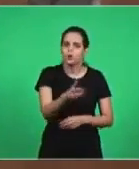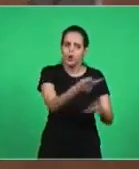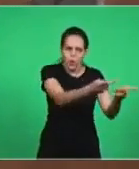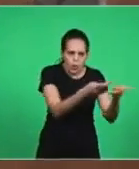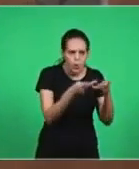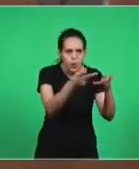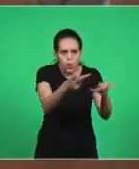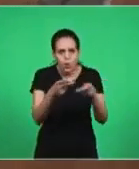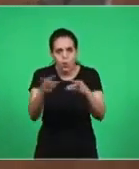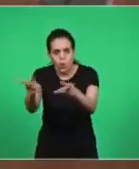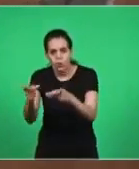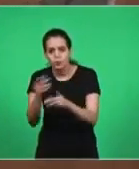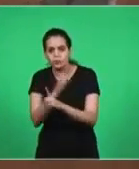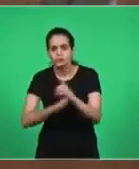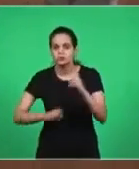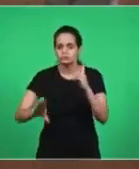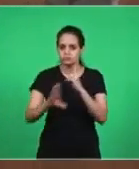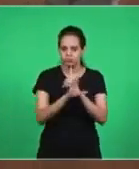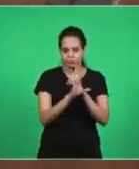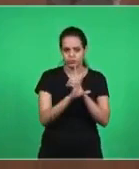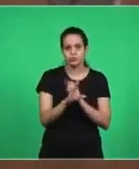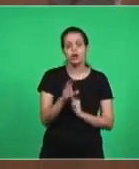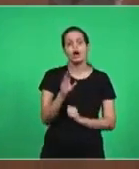your friends to the Sunday school.